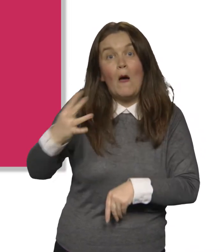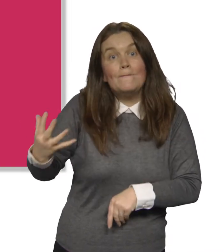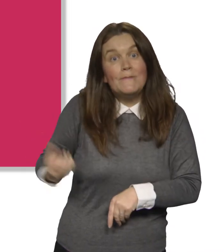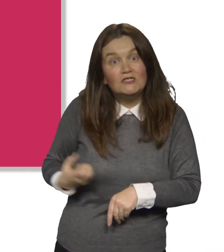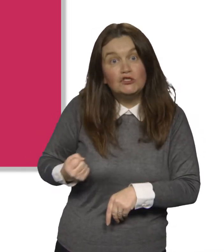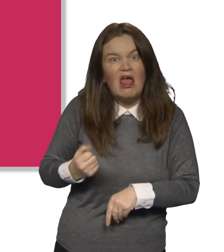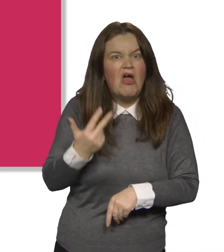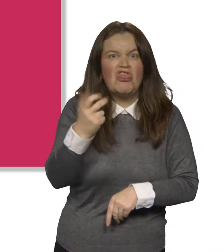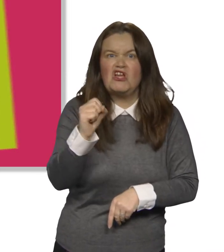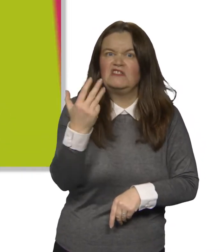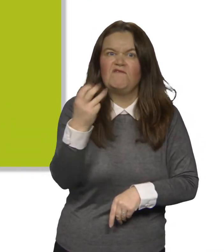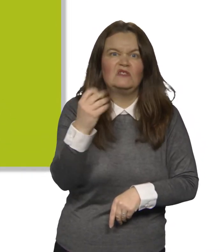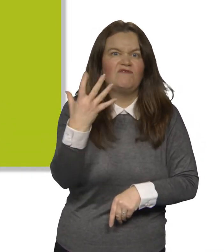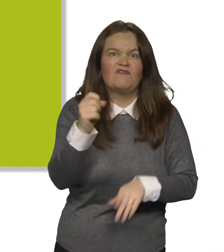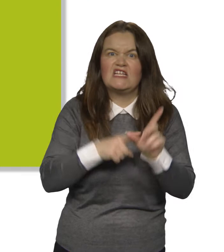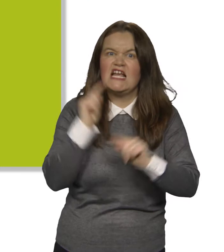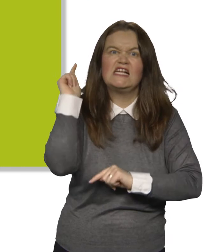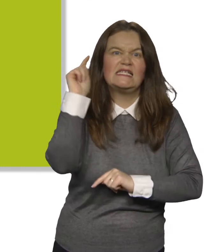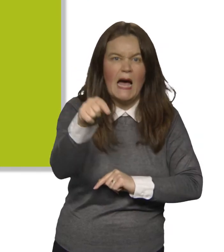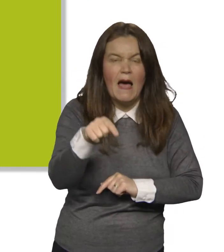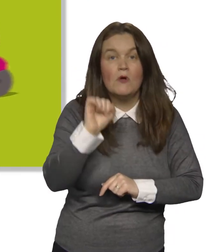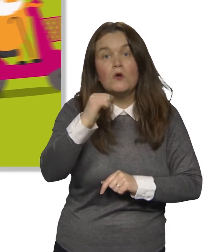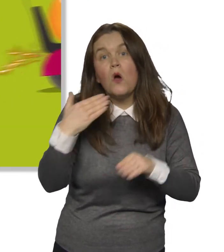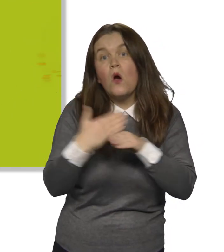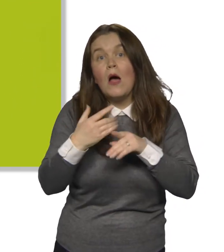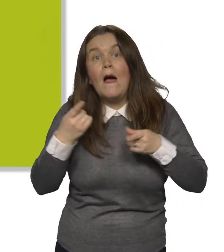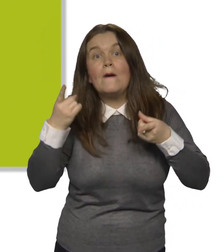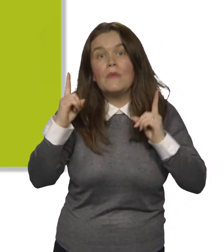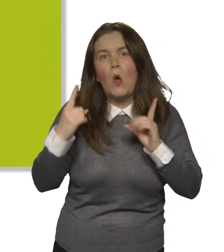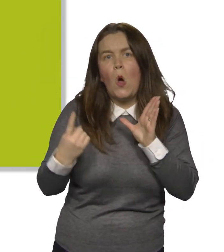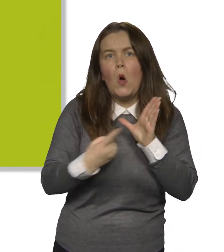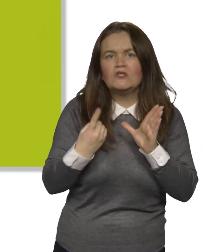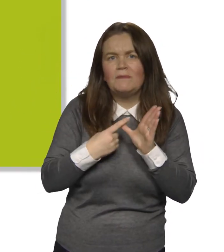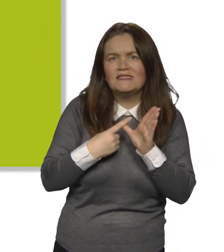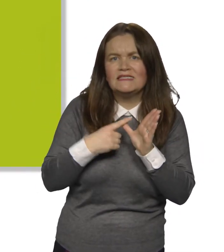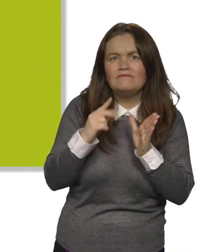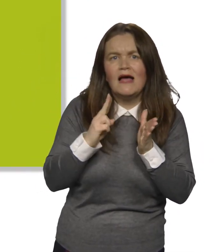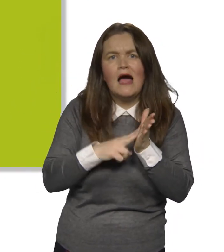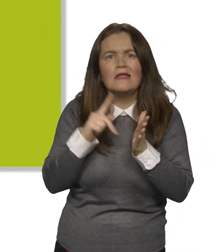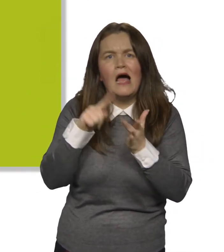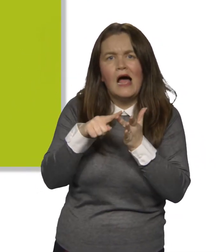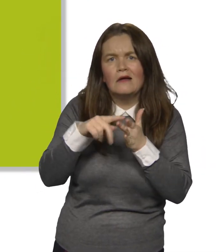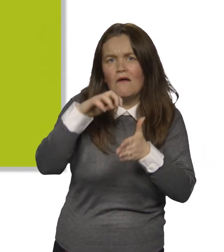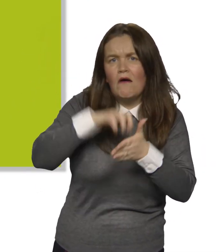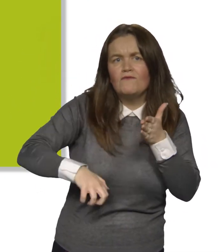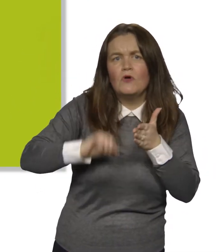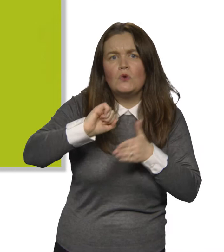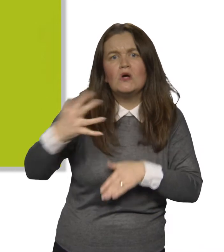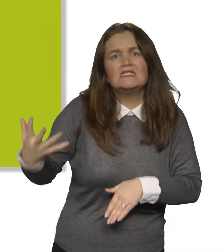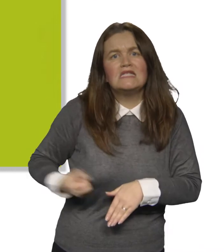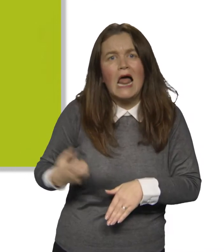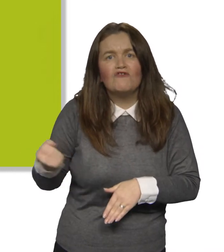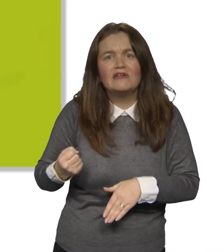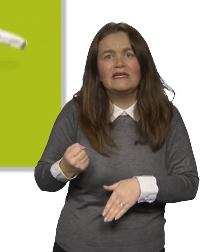including, in a few decades' time, your pension. Your employer will automatically make national insurance deductions from your salary